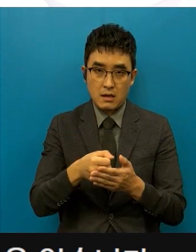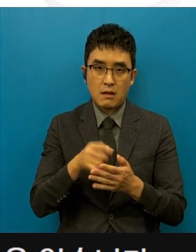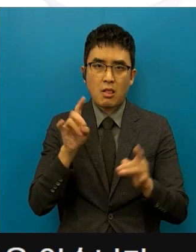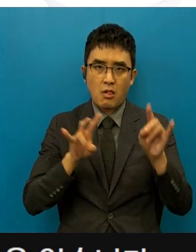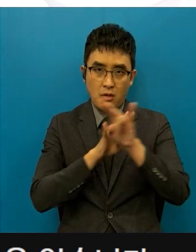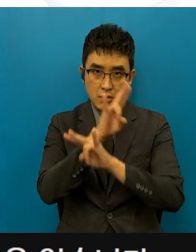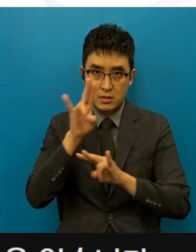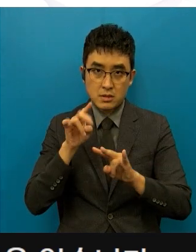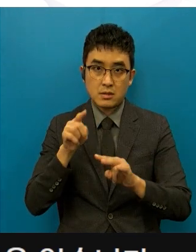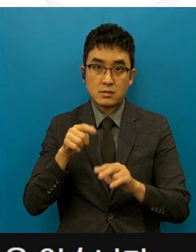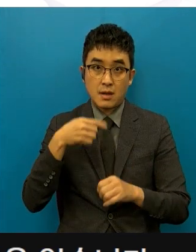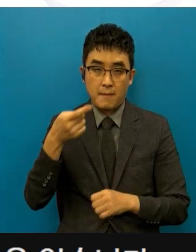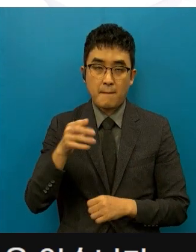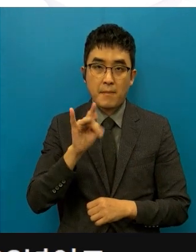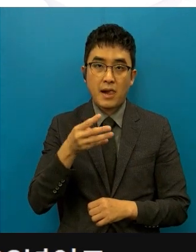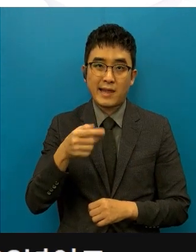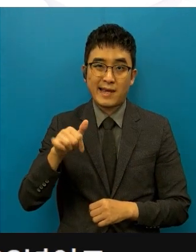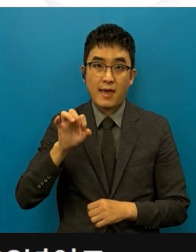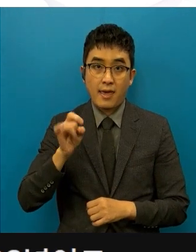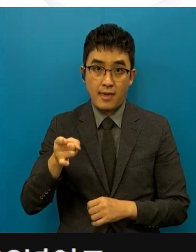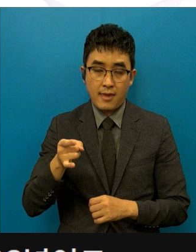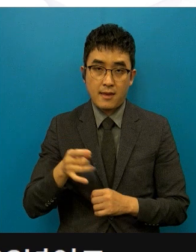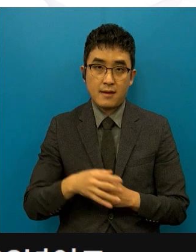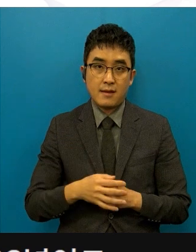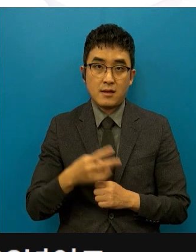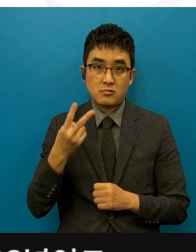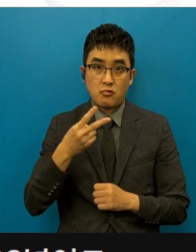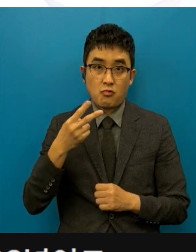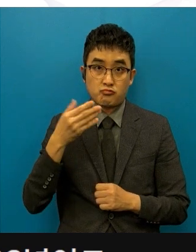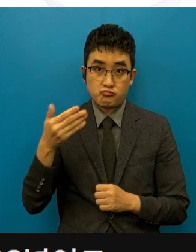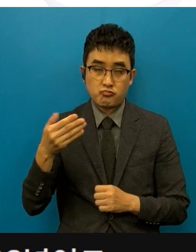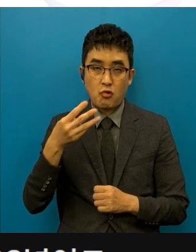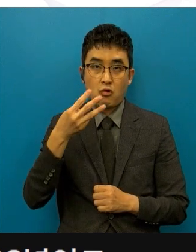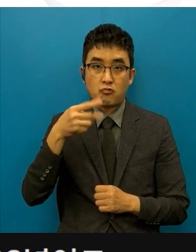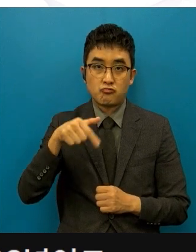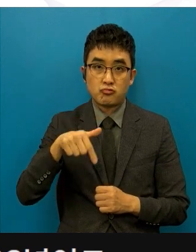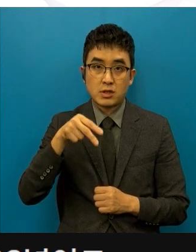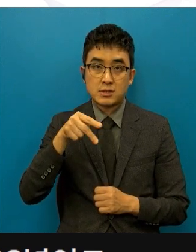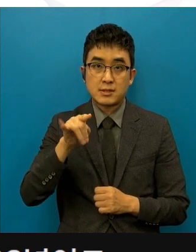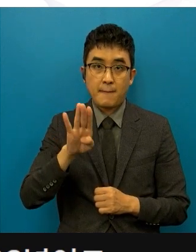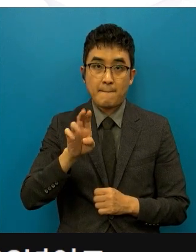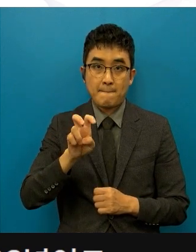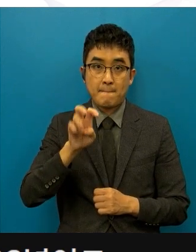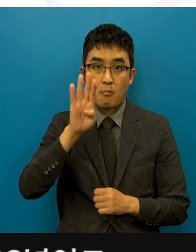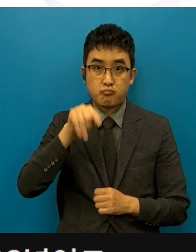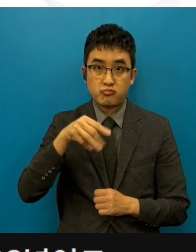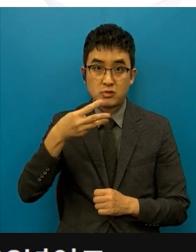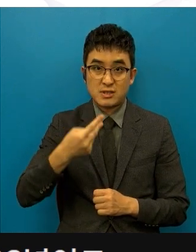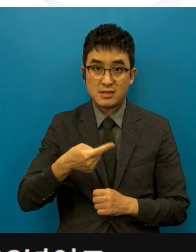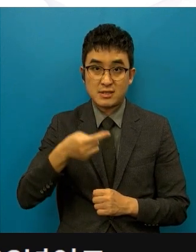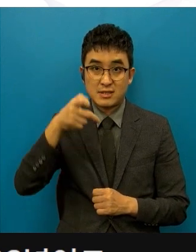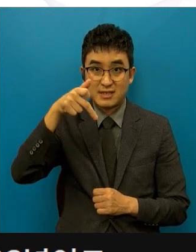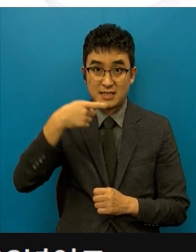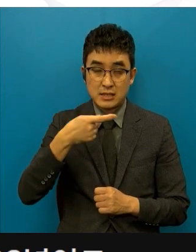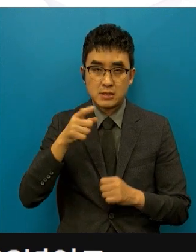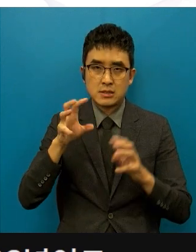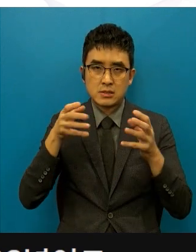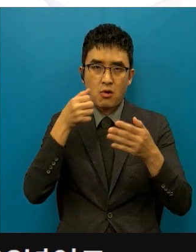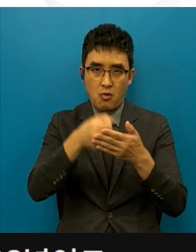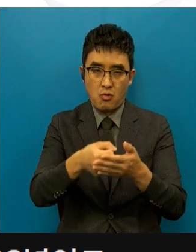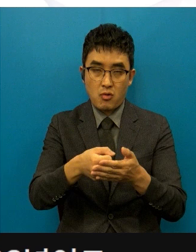Luxembourg. The United Kingdom, assisted suicide and euthanasia are illegal. However,